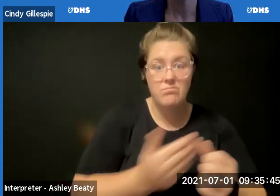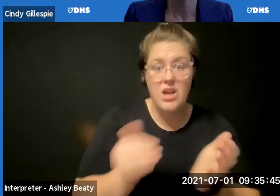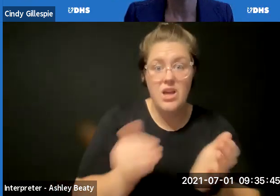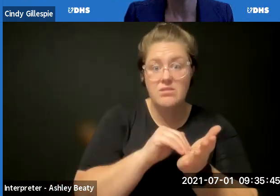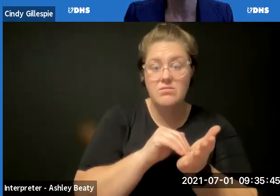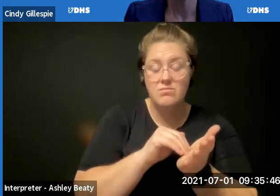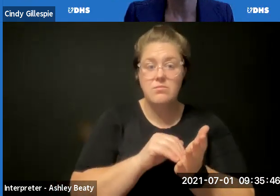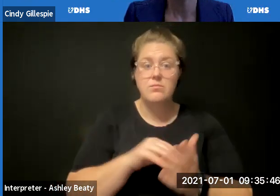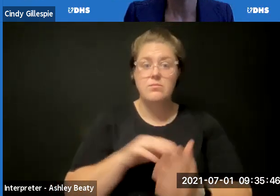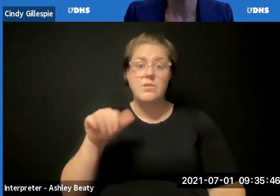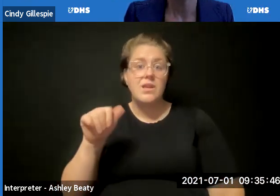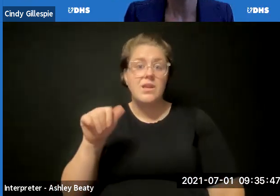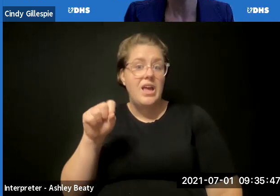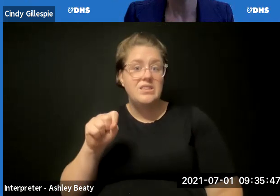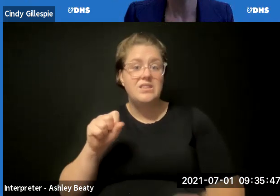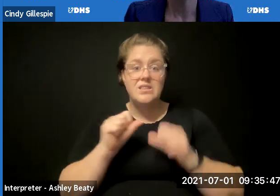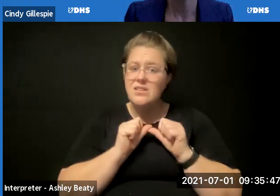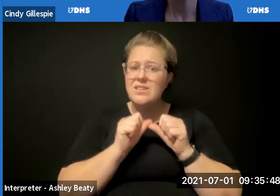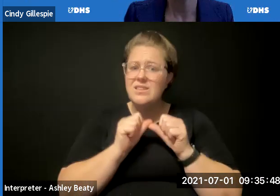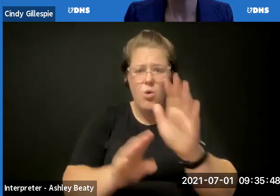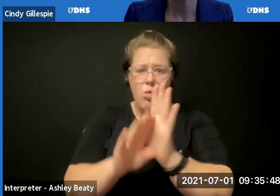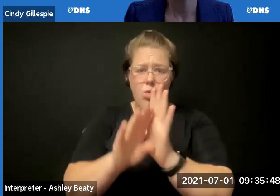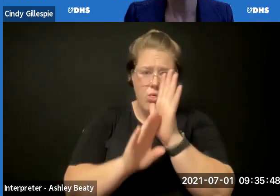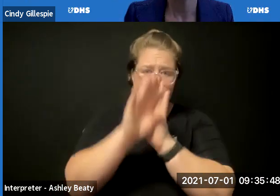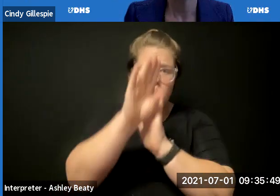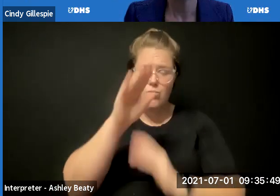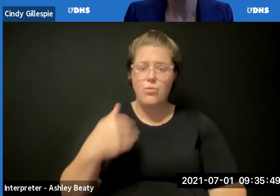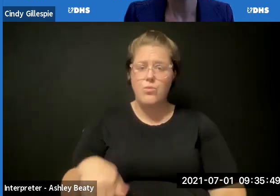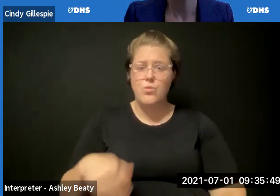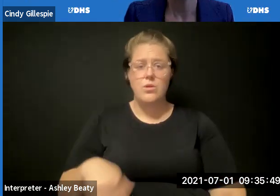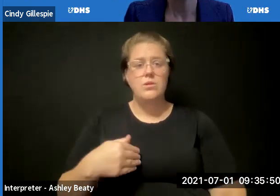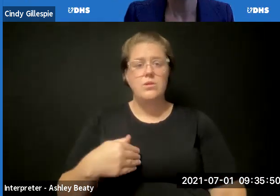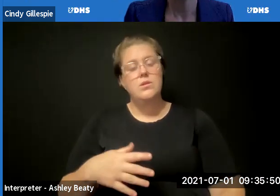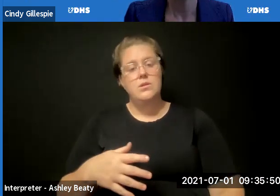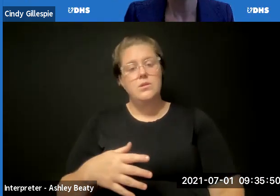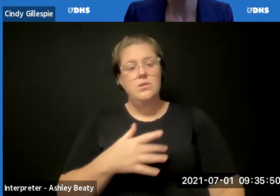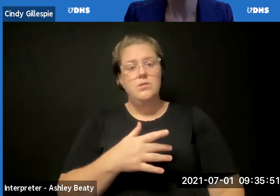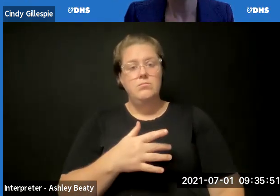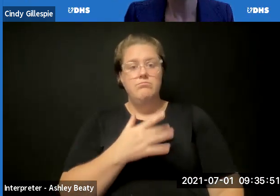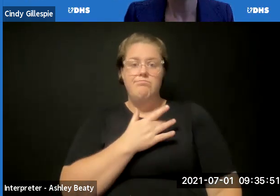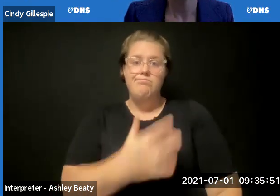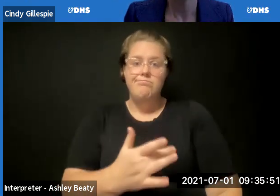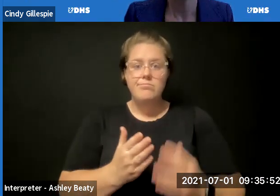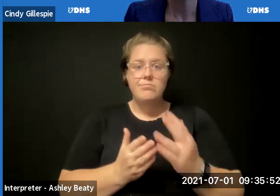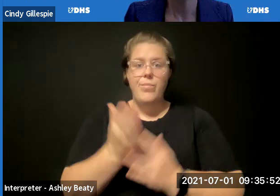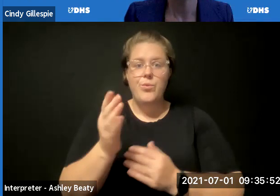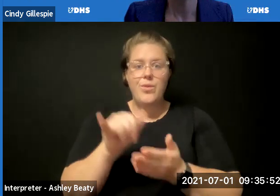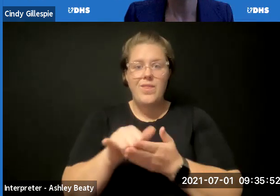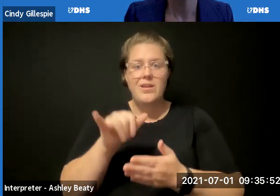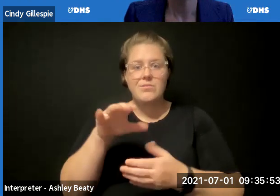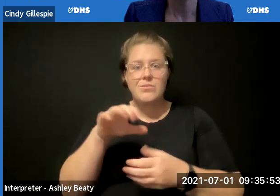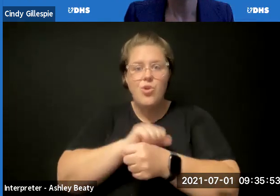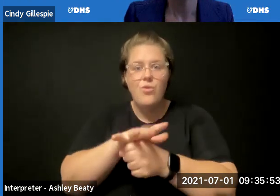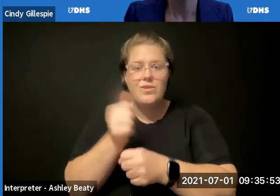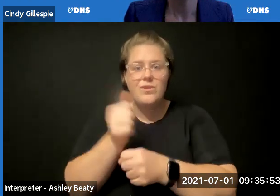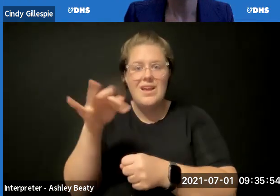the cases just continue to rise, and are primarily a function of the variants that we're starting to see coming